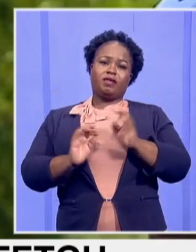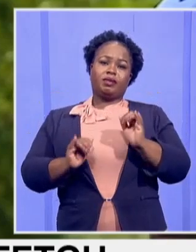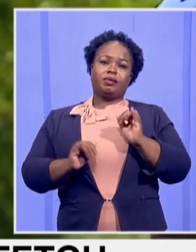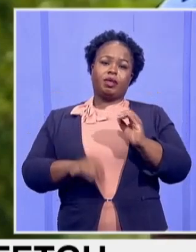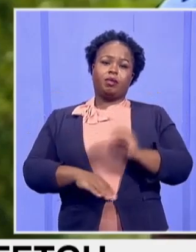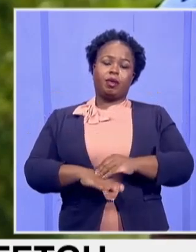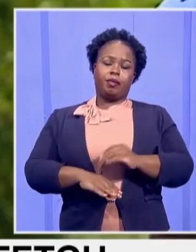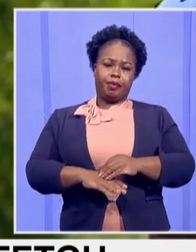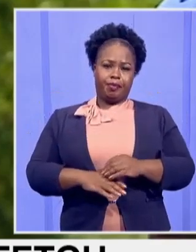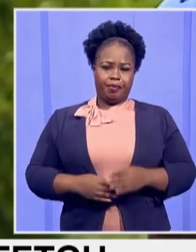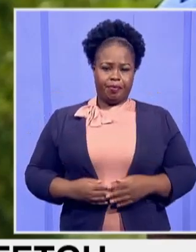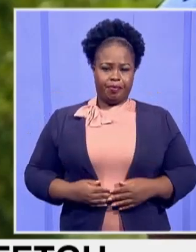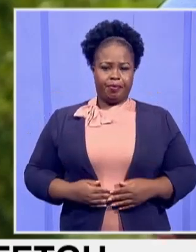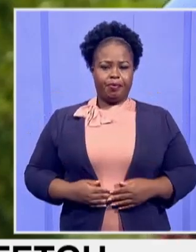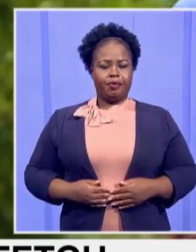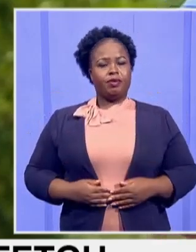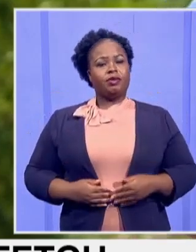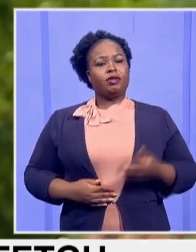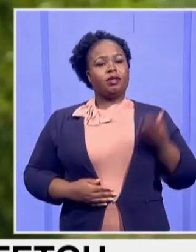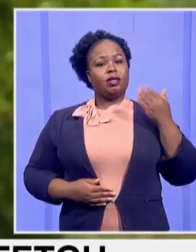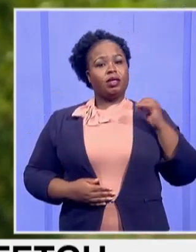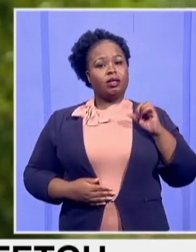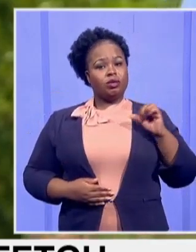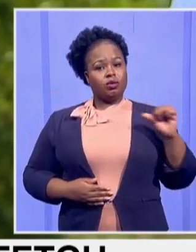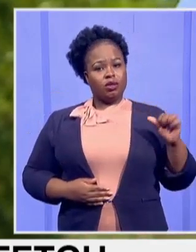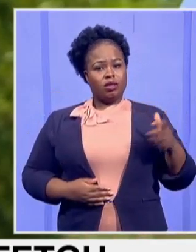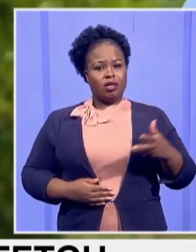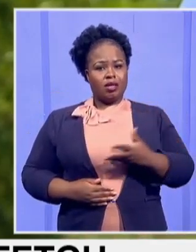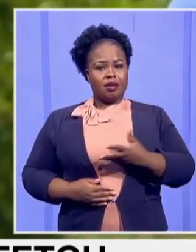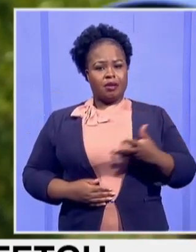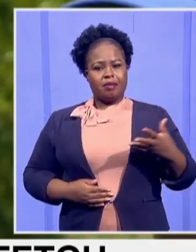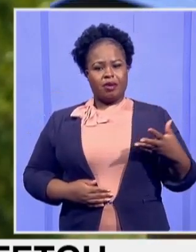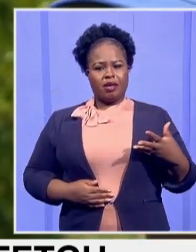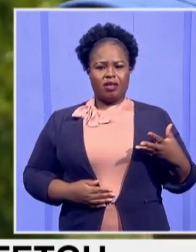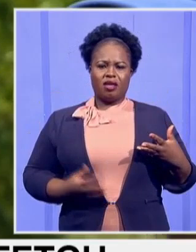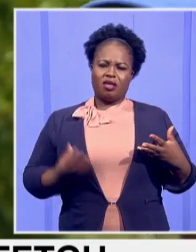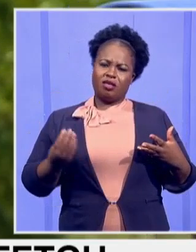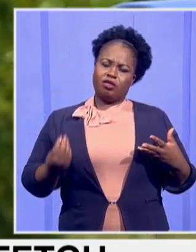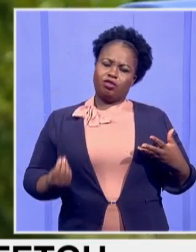Last week there is a mother and a child